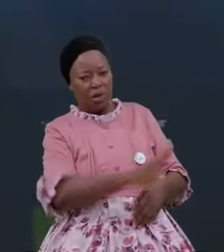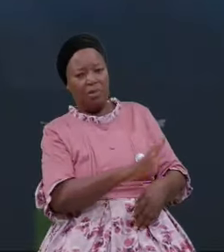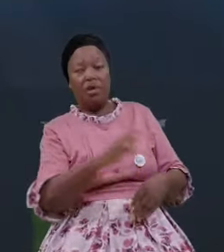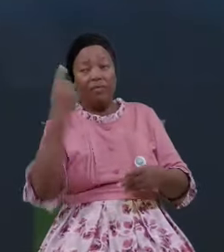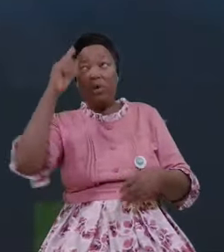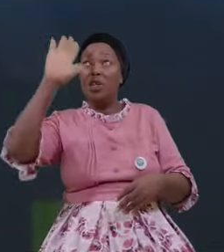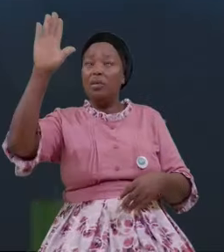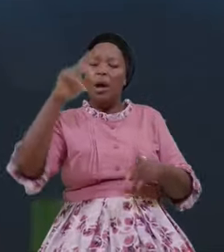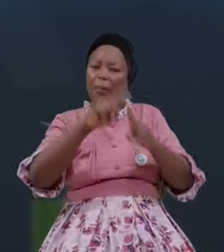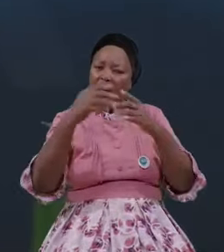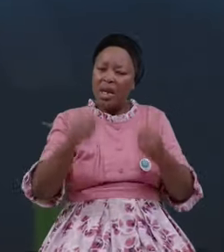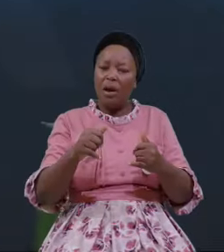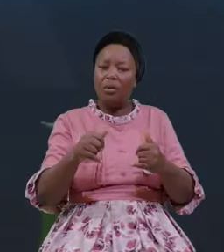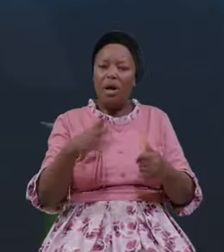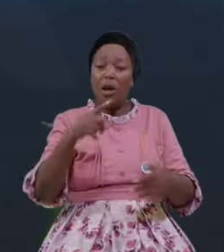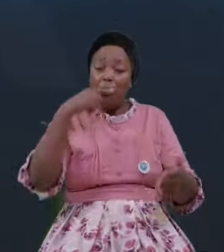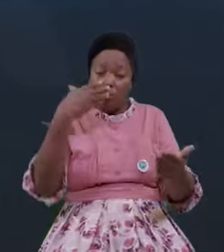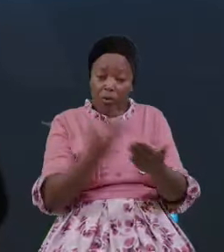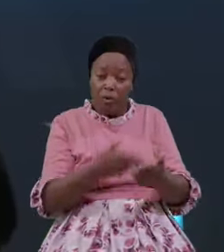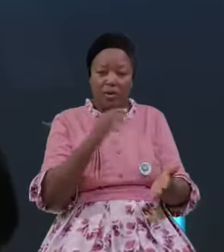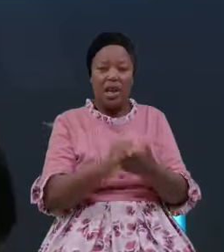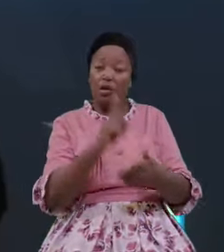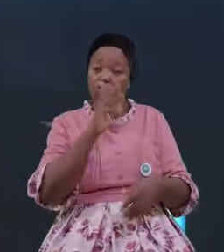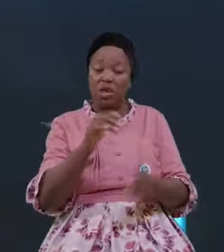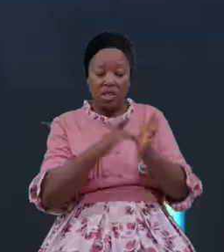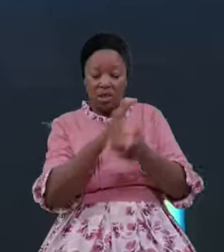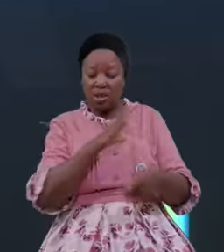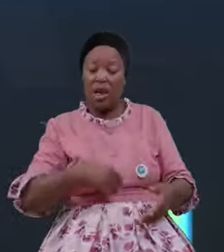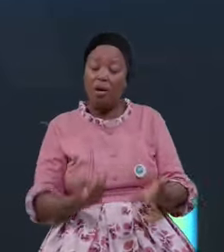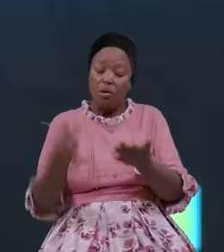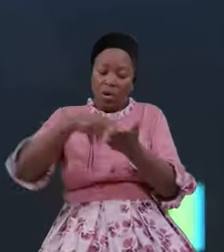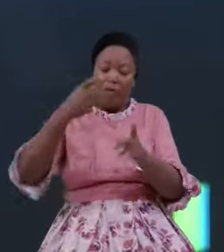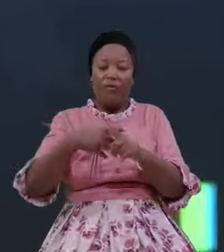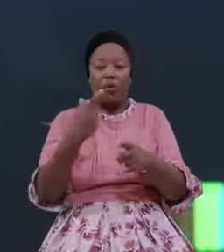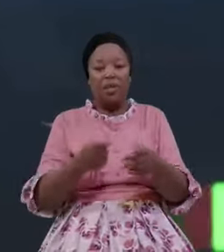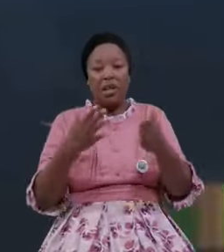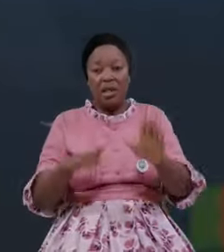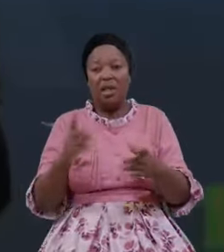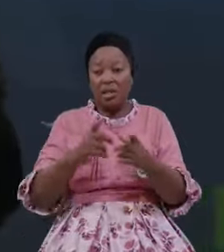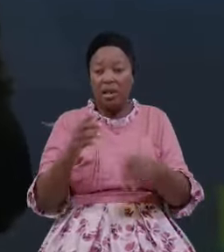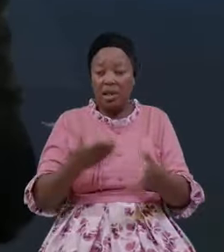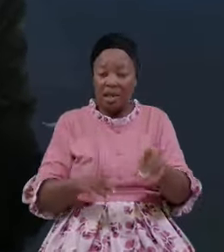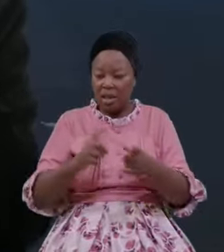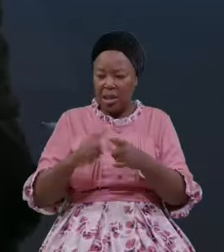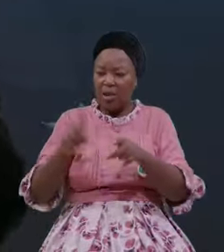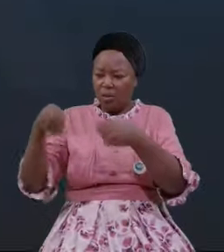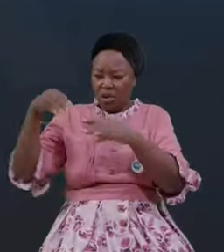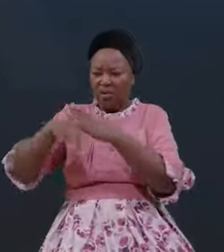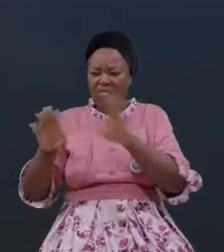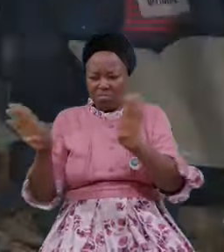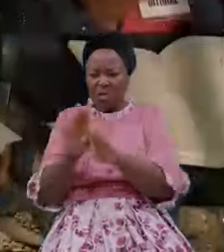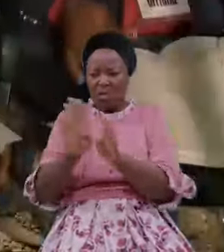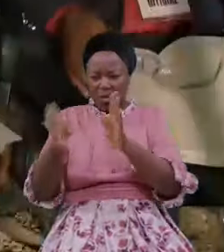he rose from the dead, he went through the locked door. He can go through the wall and go through anywhere. And